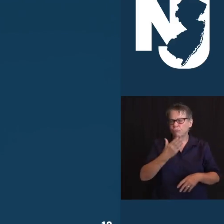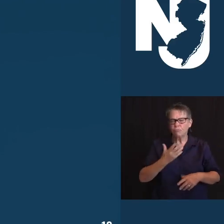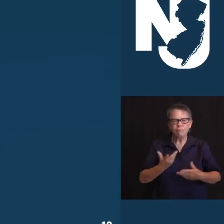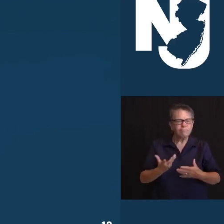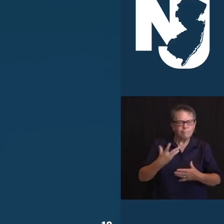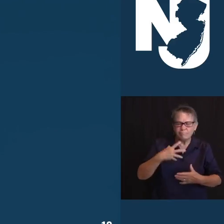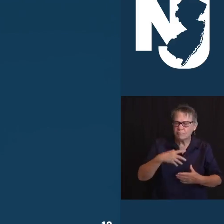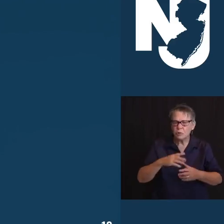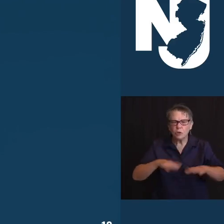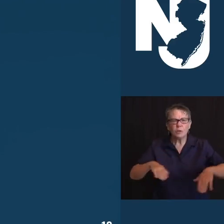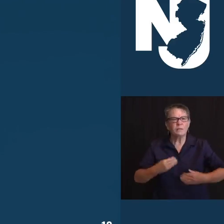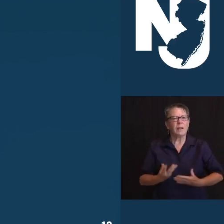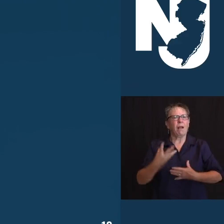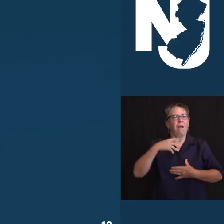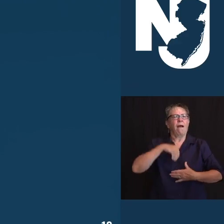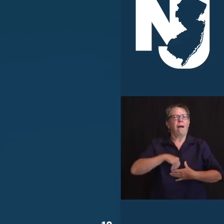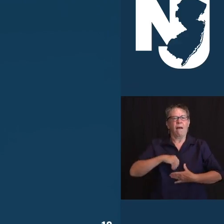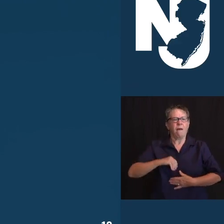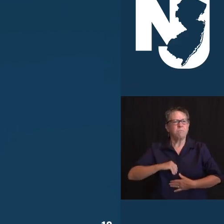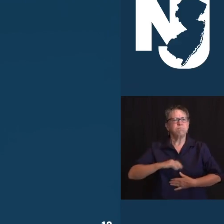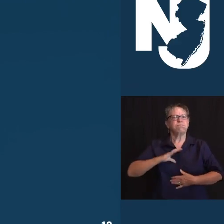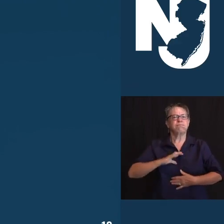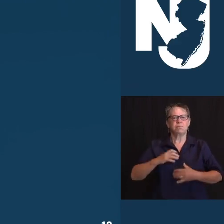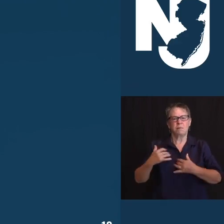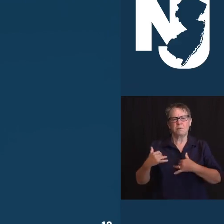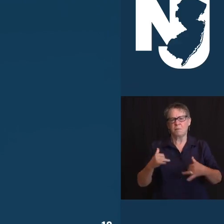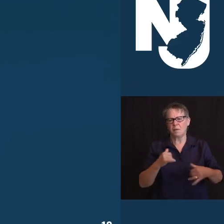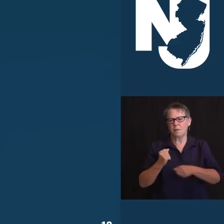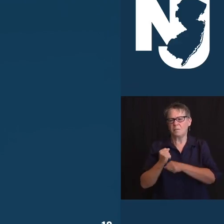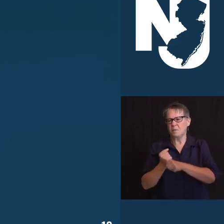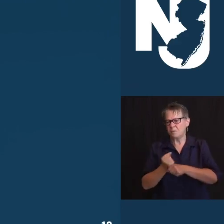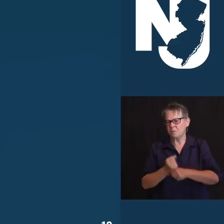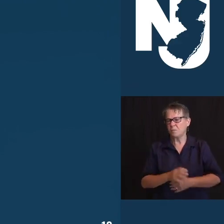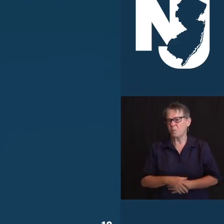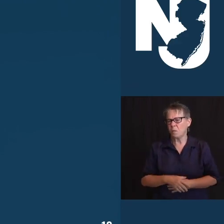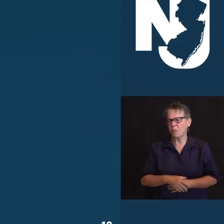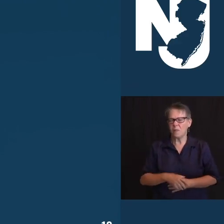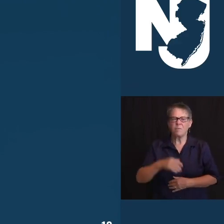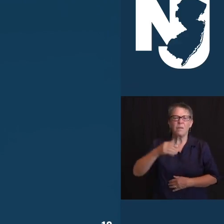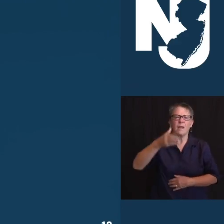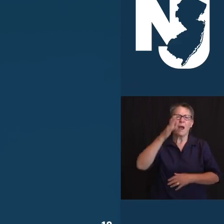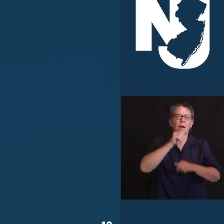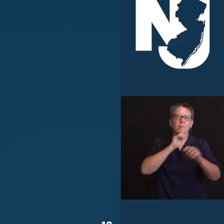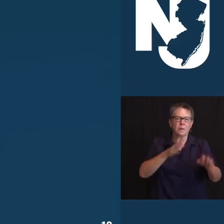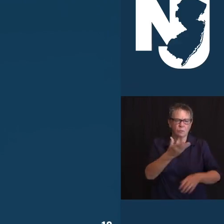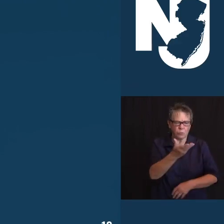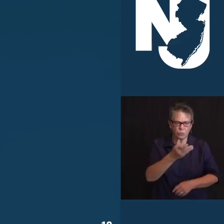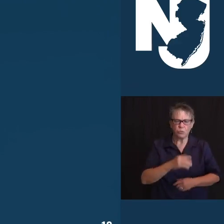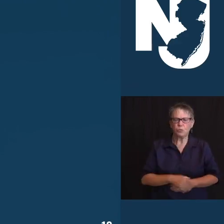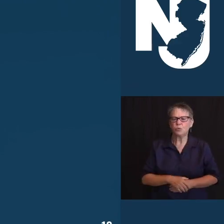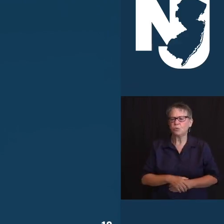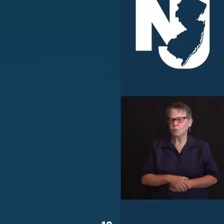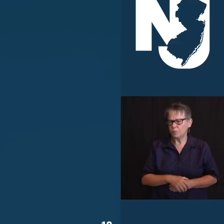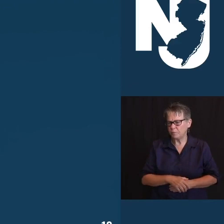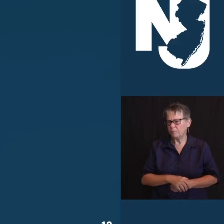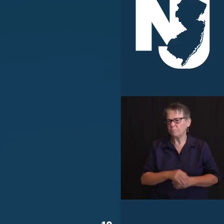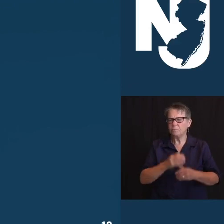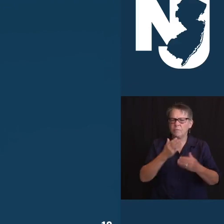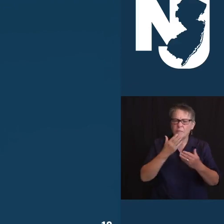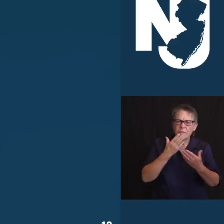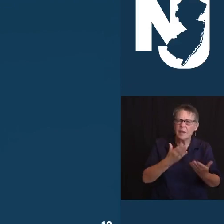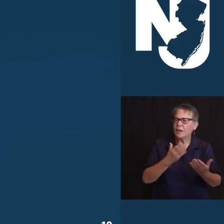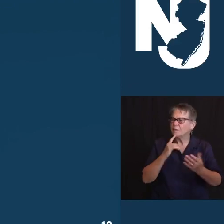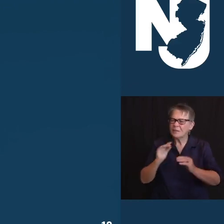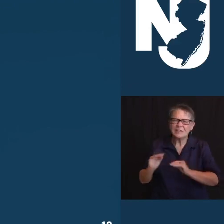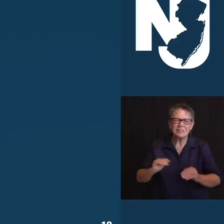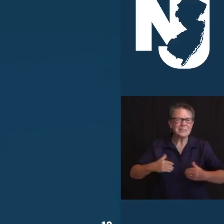H, that's your legacy, pal. May God bless you. And we thank you for your years of commitment to the youth of Egg Harbor Township, South